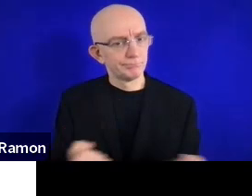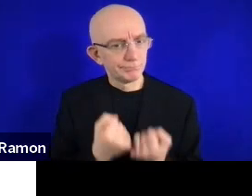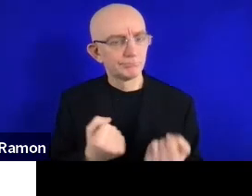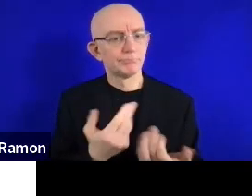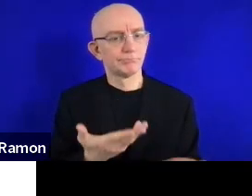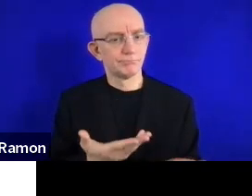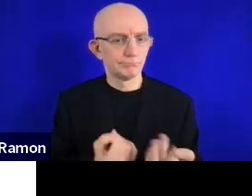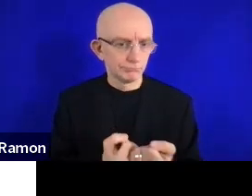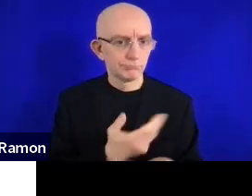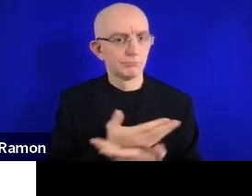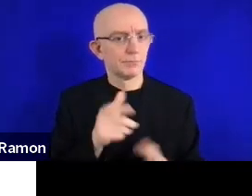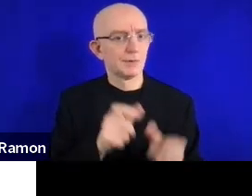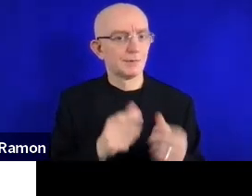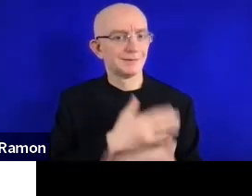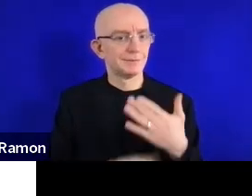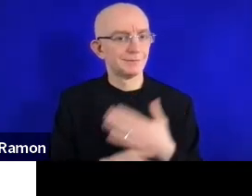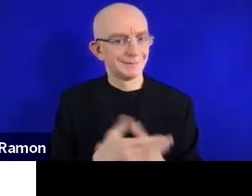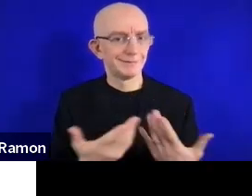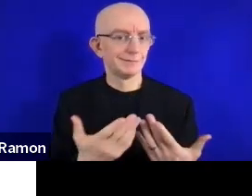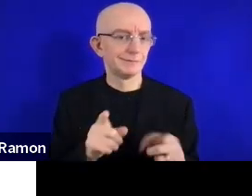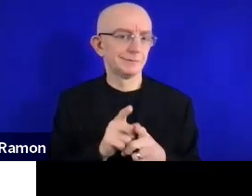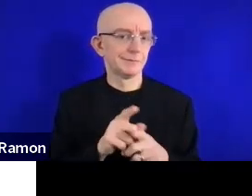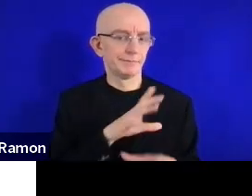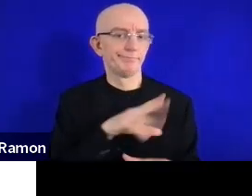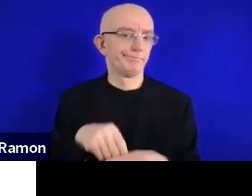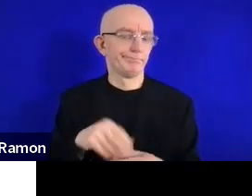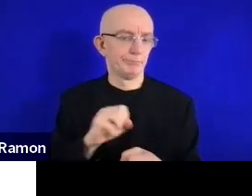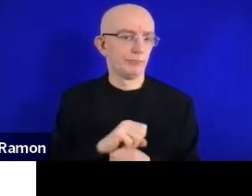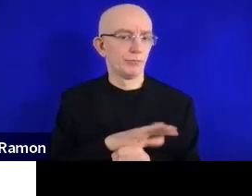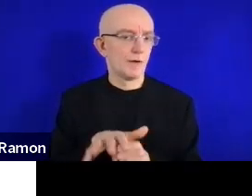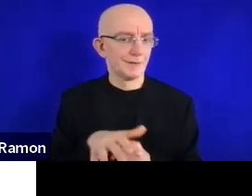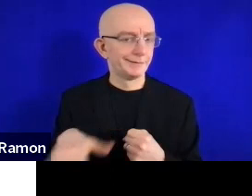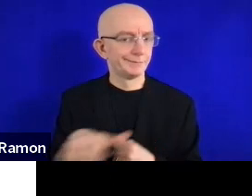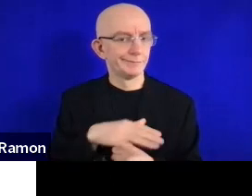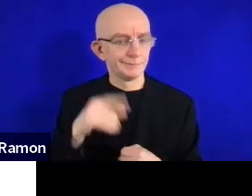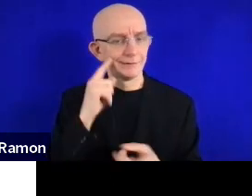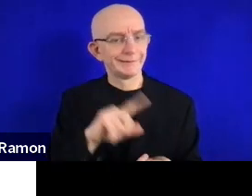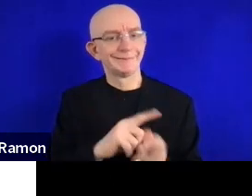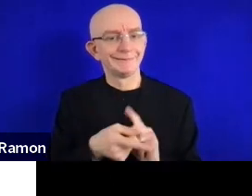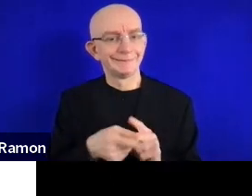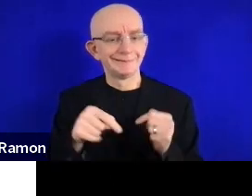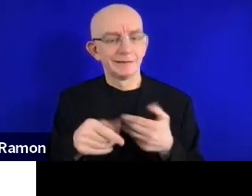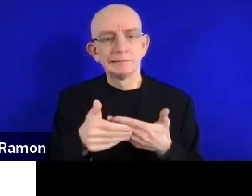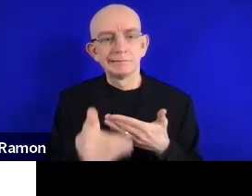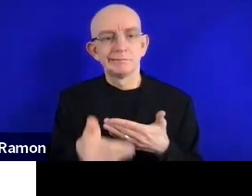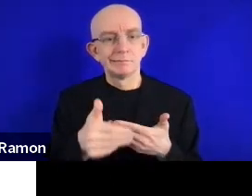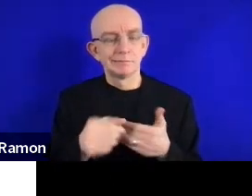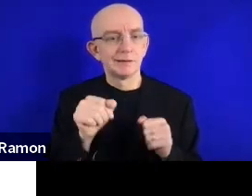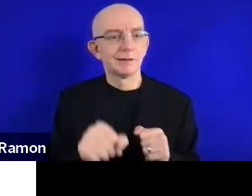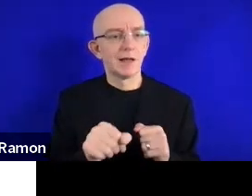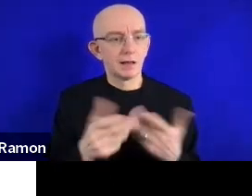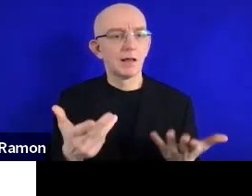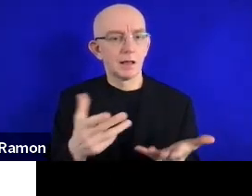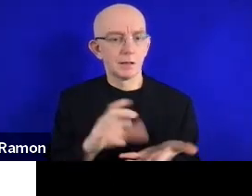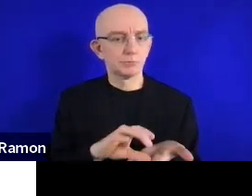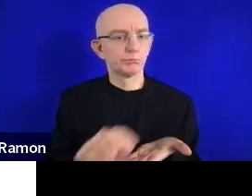fund, while the rest of the country were getting 20% of their savings at the age,